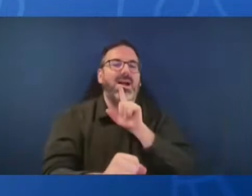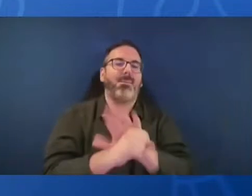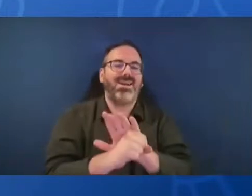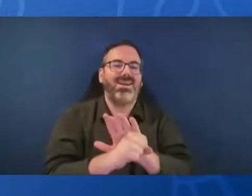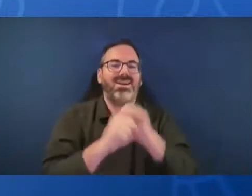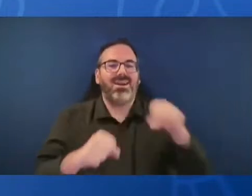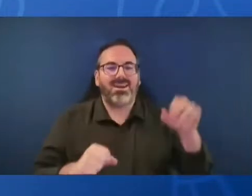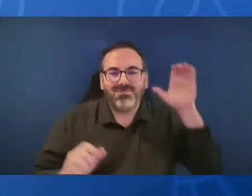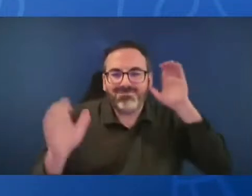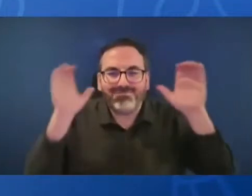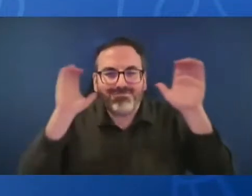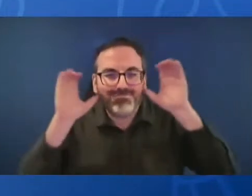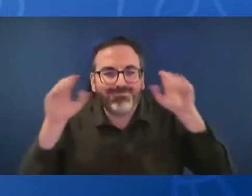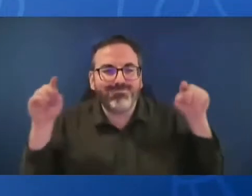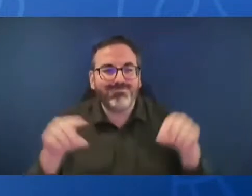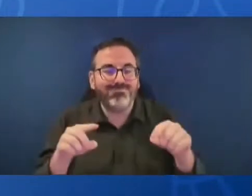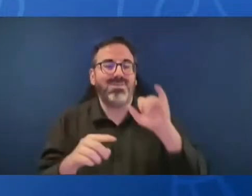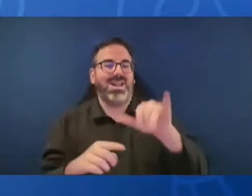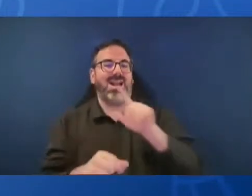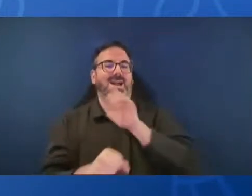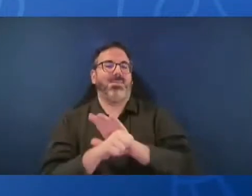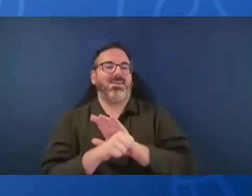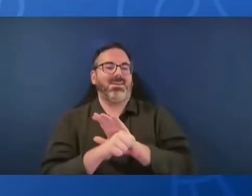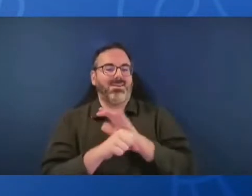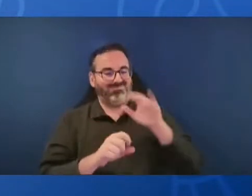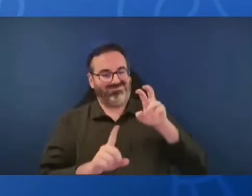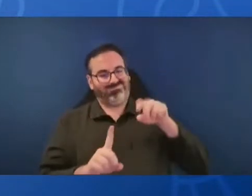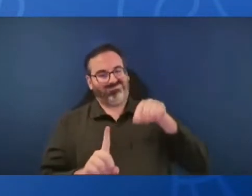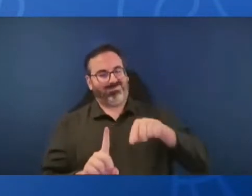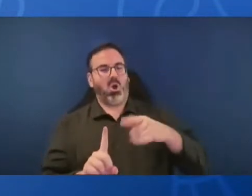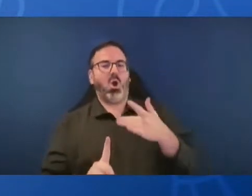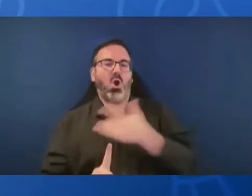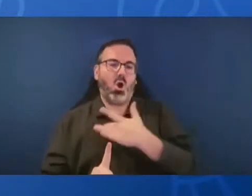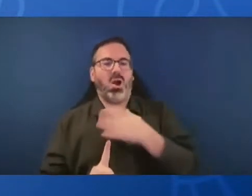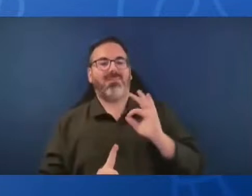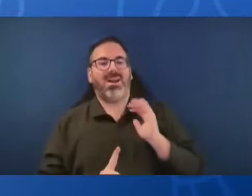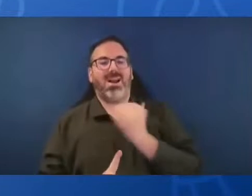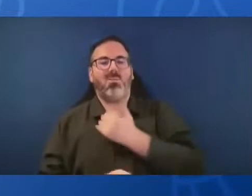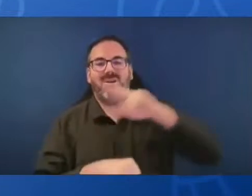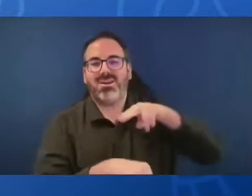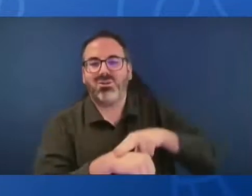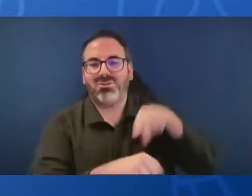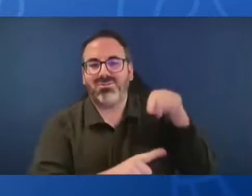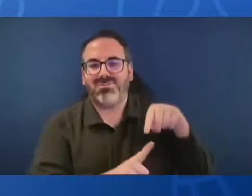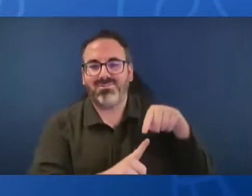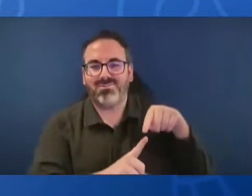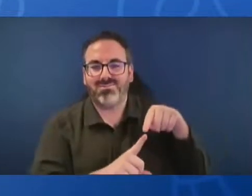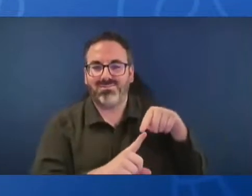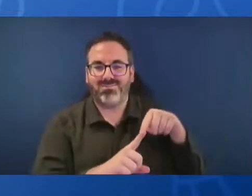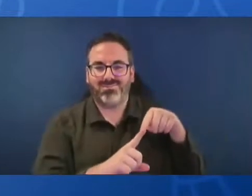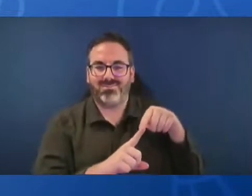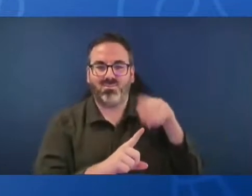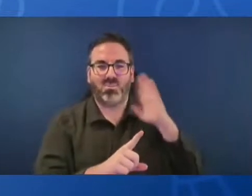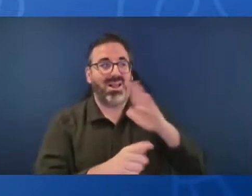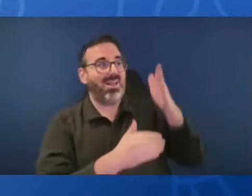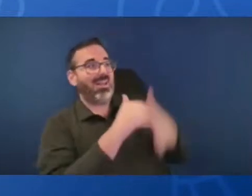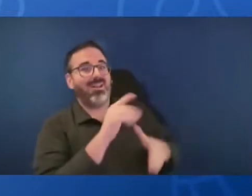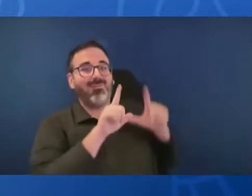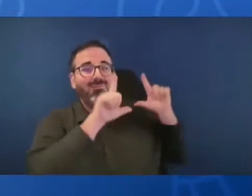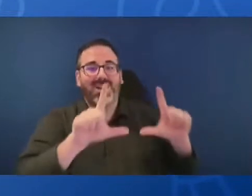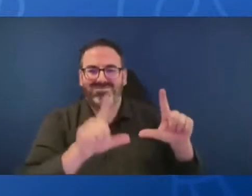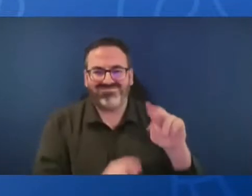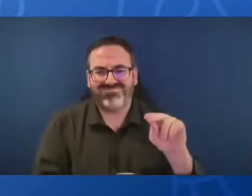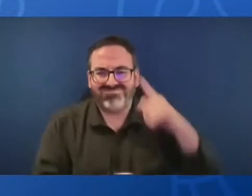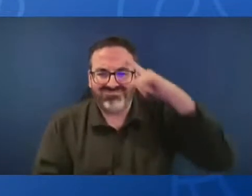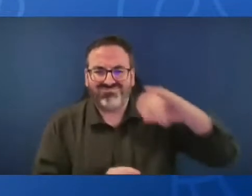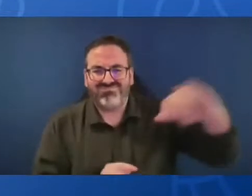certain things might change, or how we facilitate them, but certainly not that commitment. And I think we've done a good job of that, and